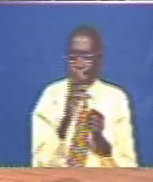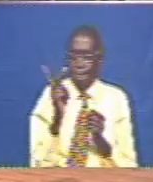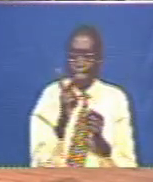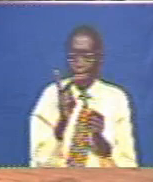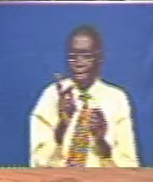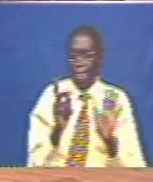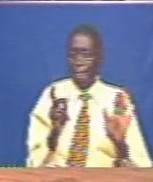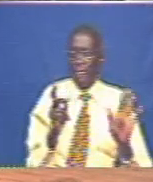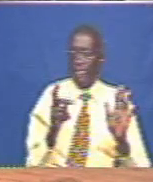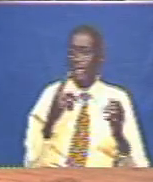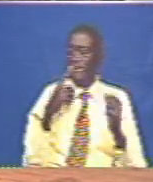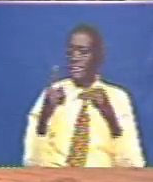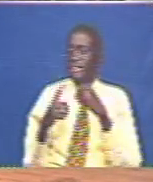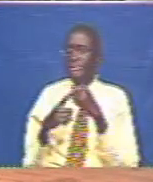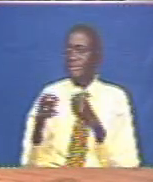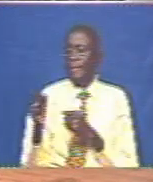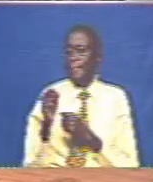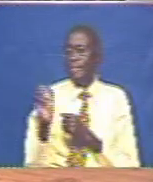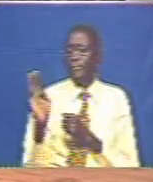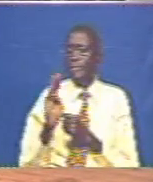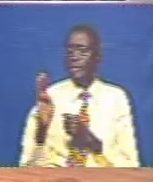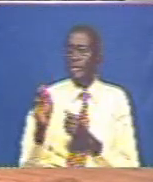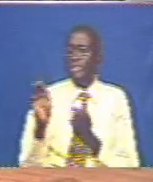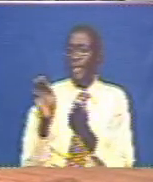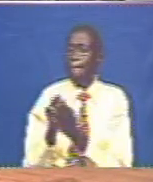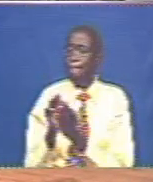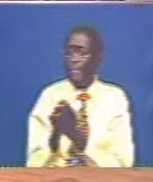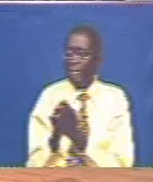about 650 billion shillings in accounts.